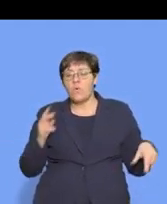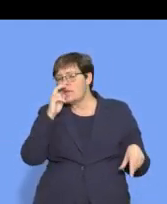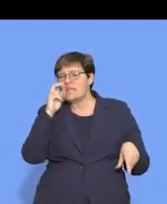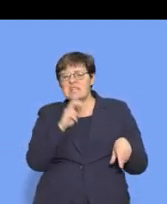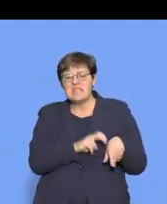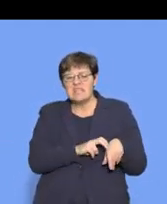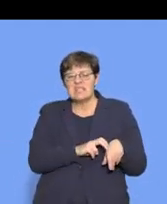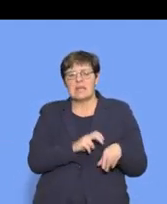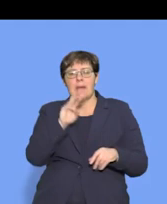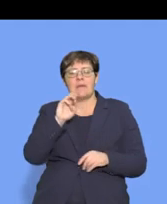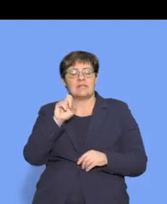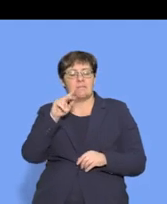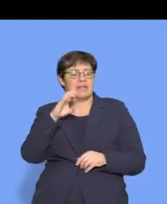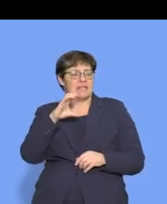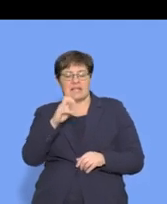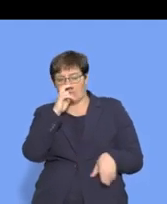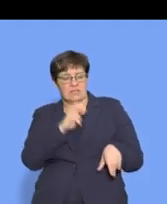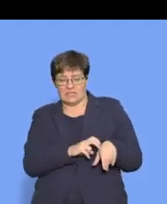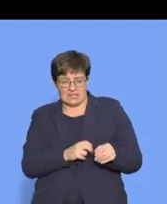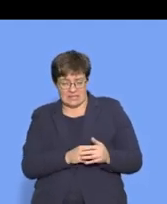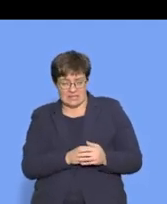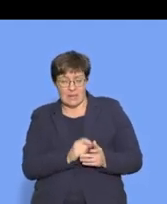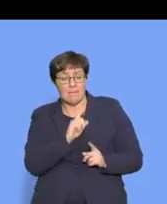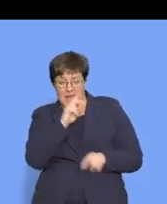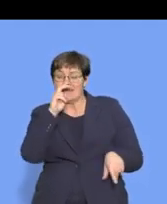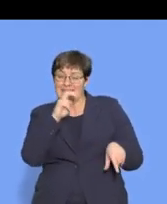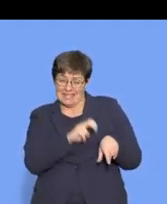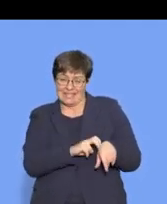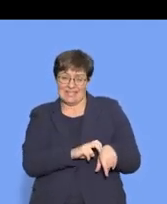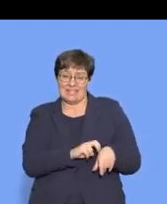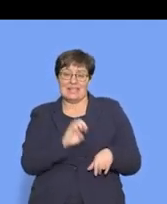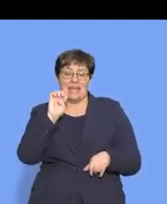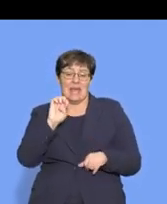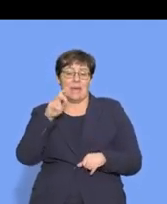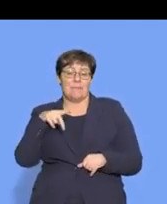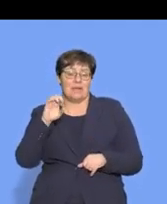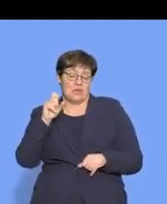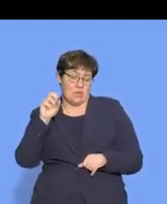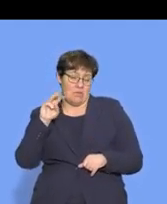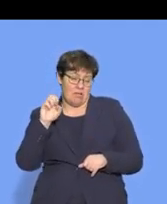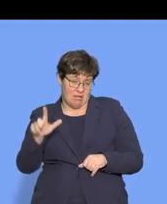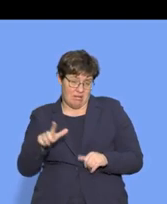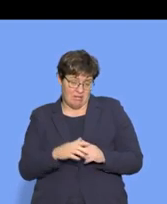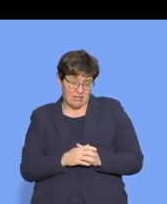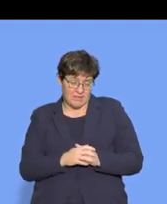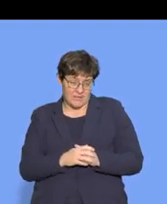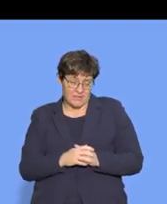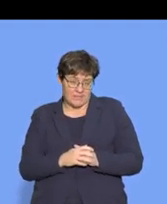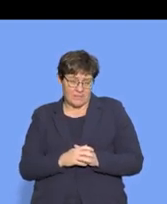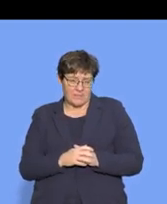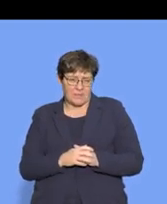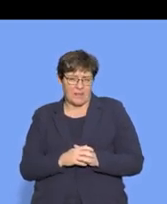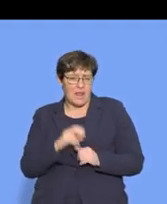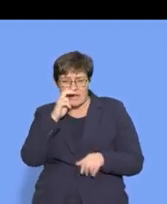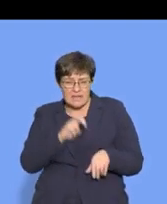it doesn't have meristematic tissue, but it definitely needs epidermal tissue.